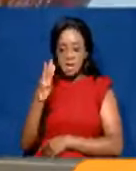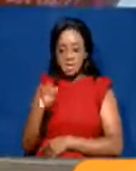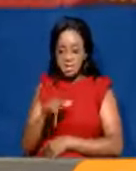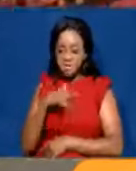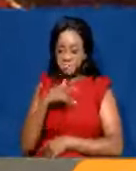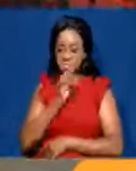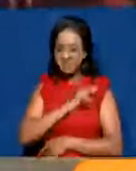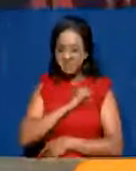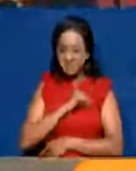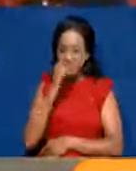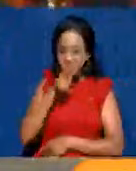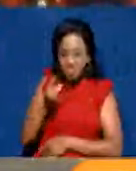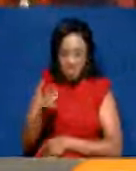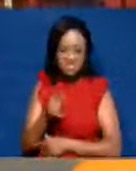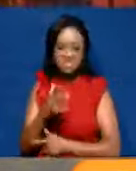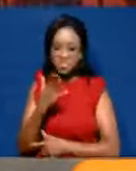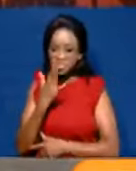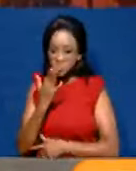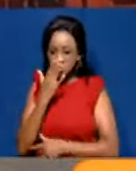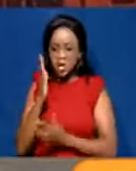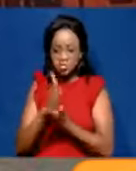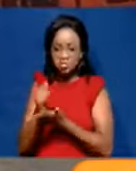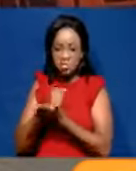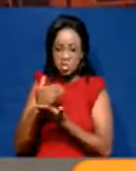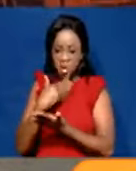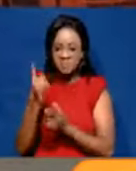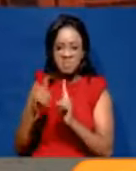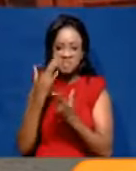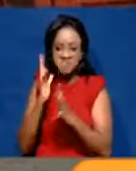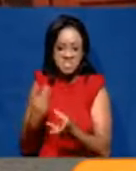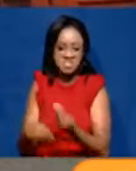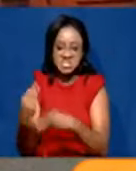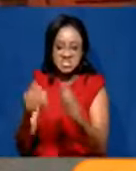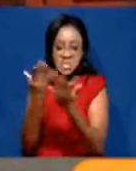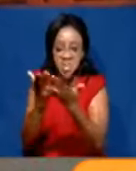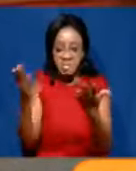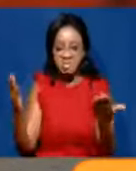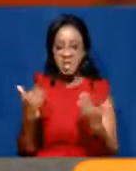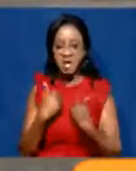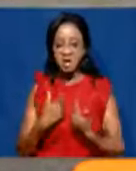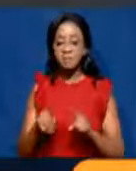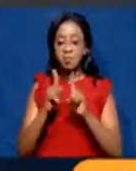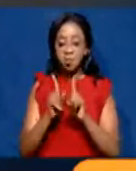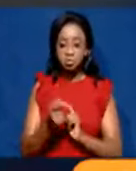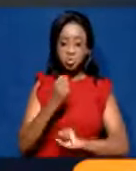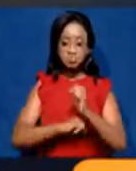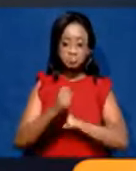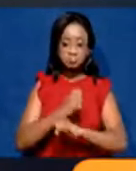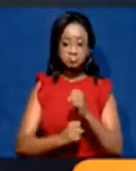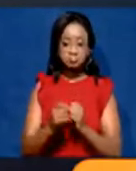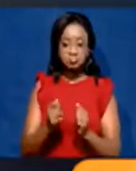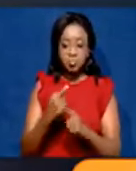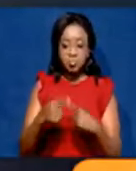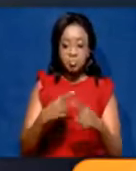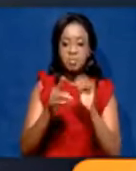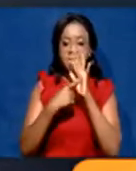that some of the contaminated sugar is already in the Kenyan market. A joint multi-agency operation is ongoing that is led by